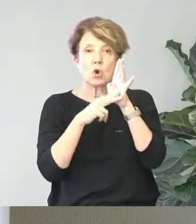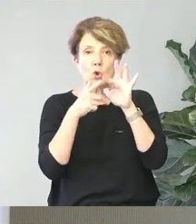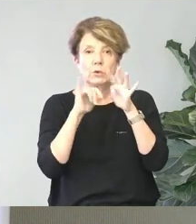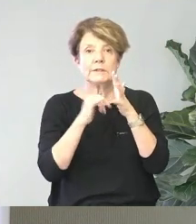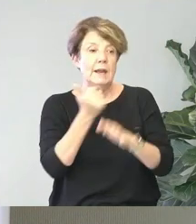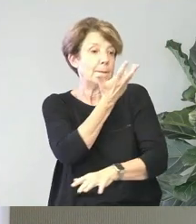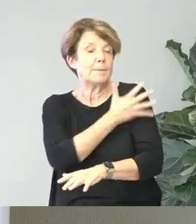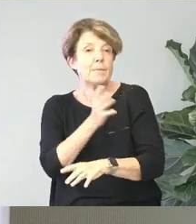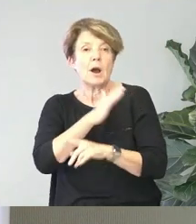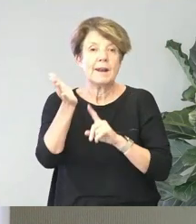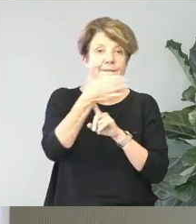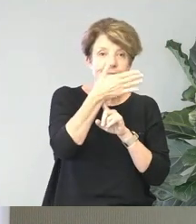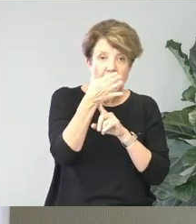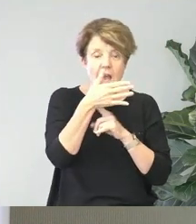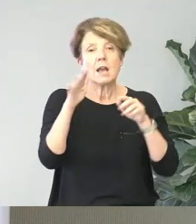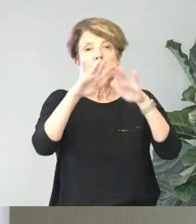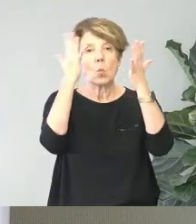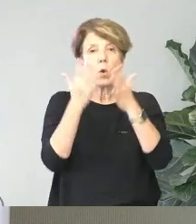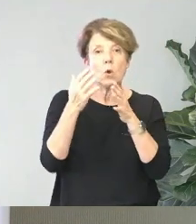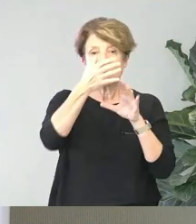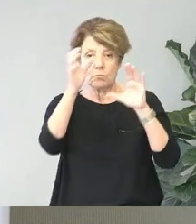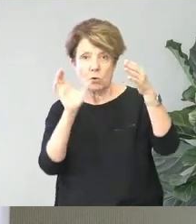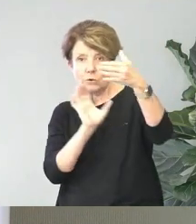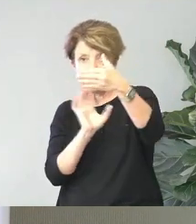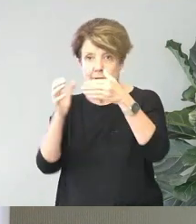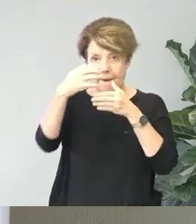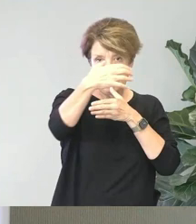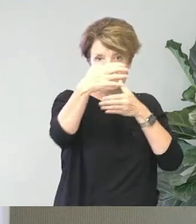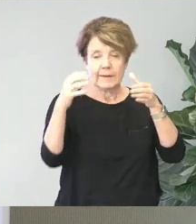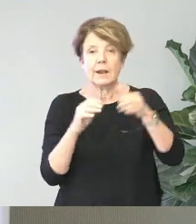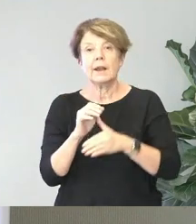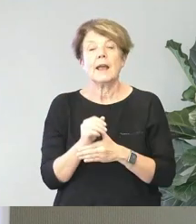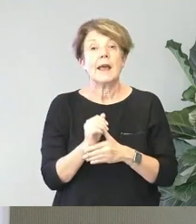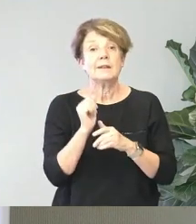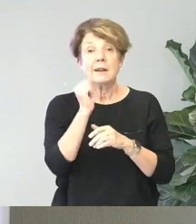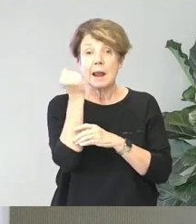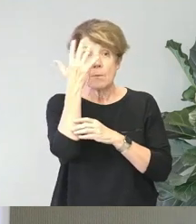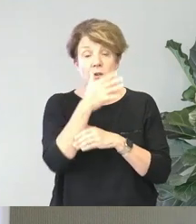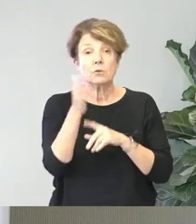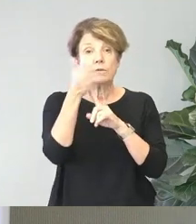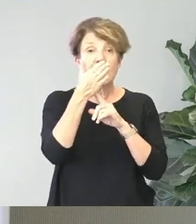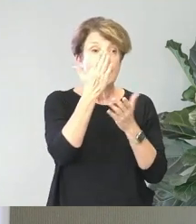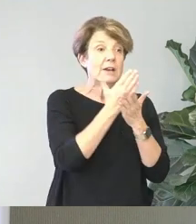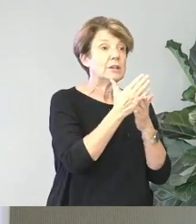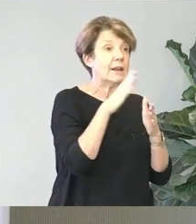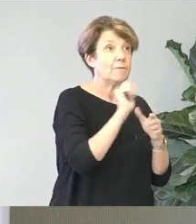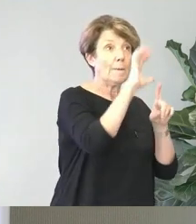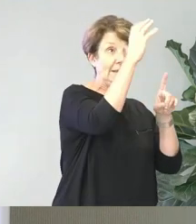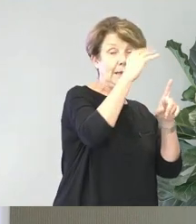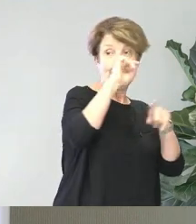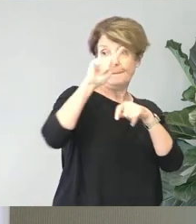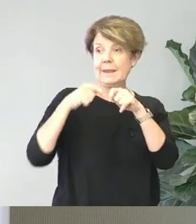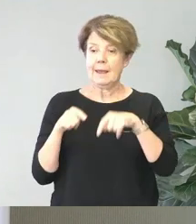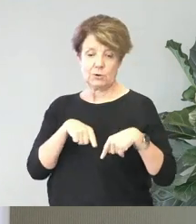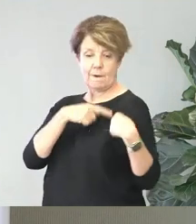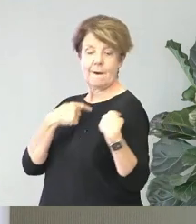that was rotating, and they also had the Aboriginal flag, which turned into from a sun to a heart in the middle. So